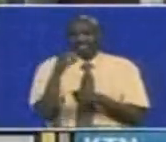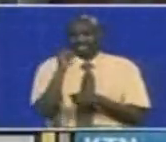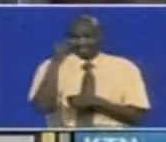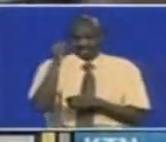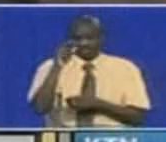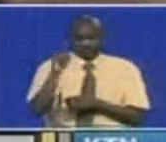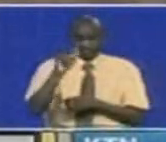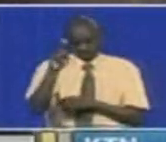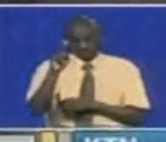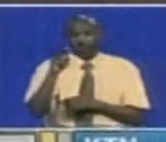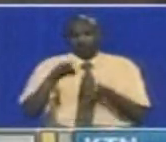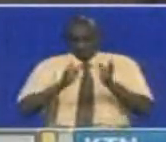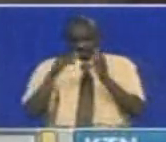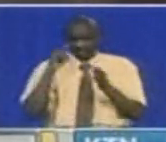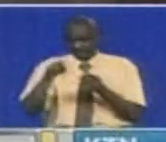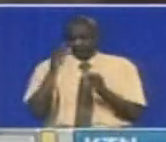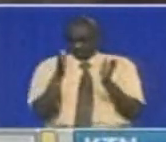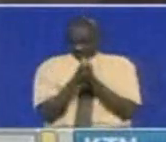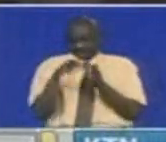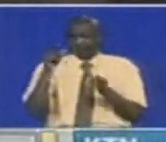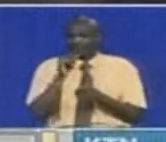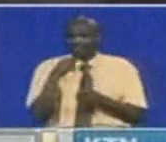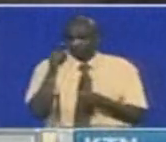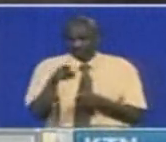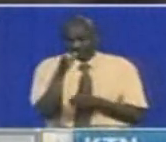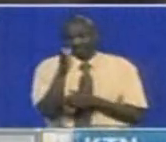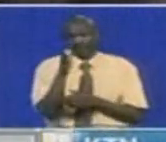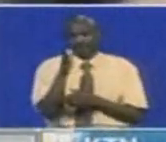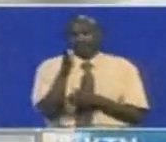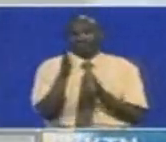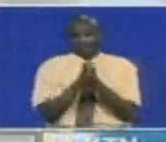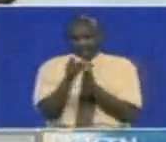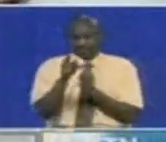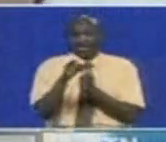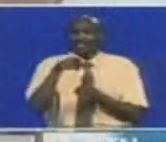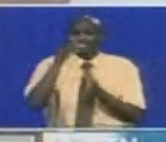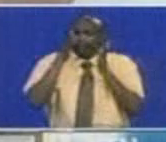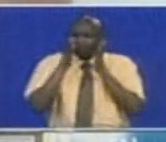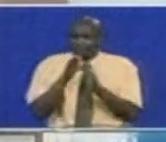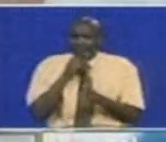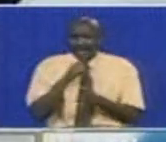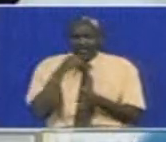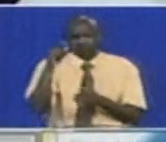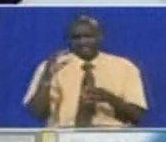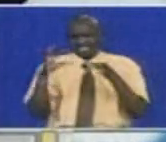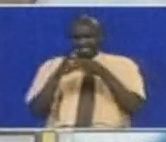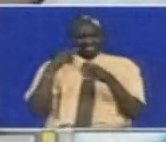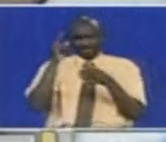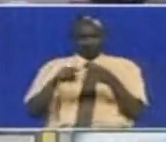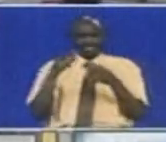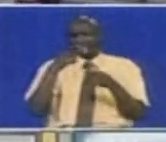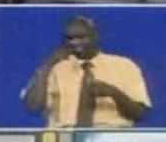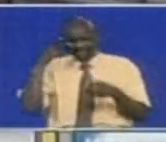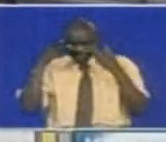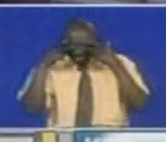young companion who, according to reports, is Hafiz Bahero. Makaburi, who has variously been linked to terrorist group the